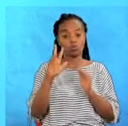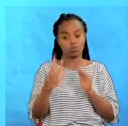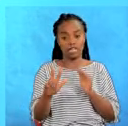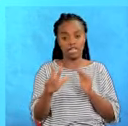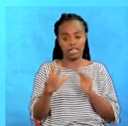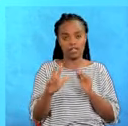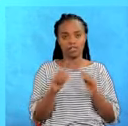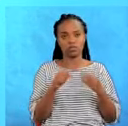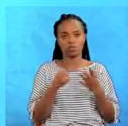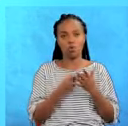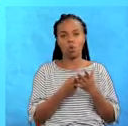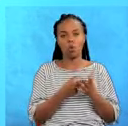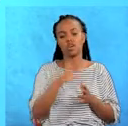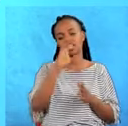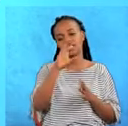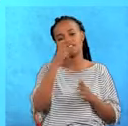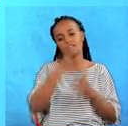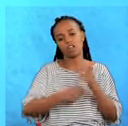C